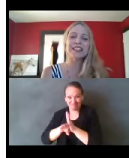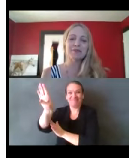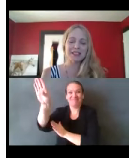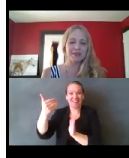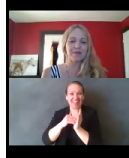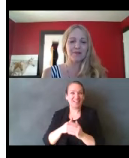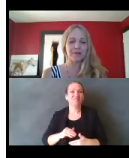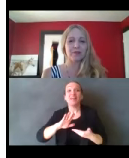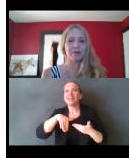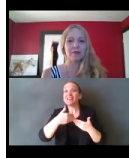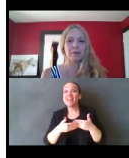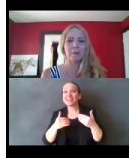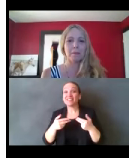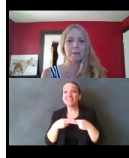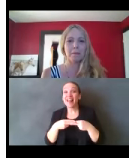Next slide, please.